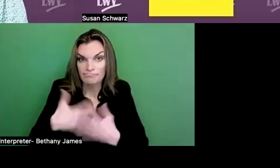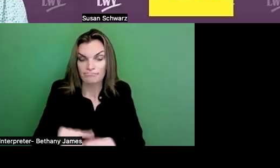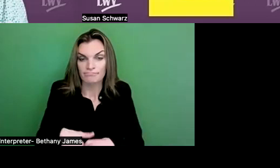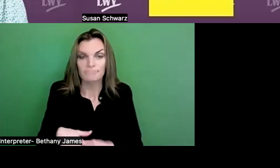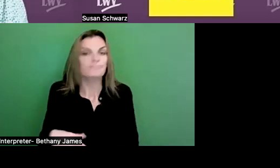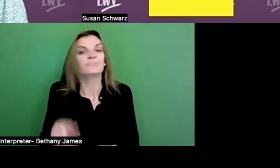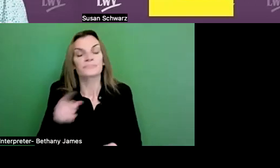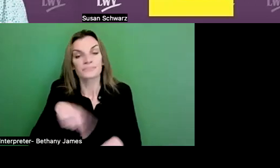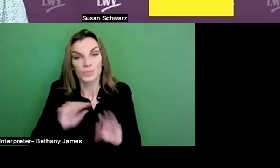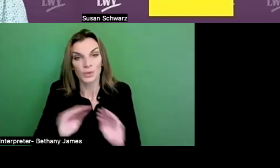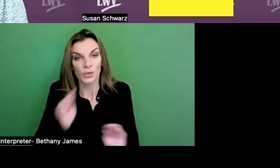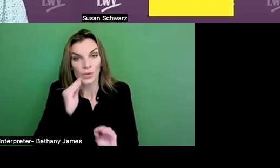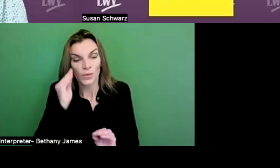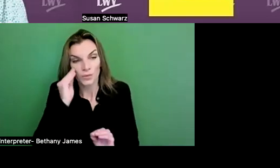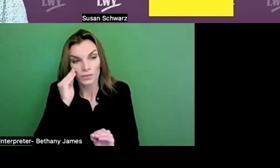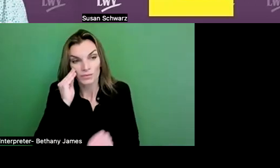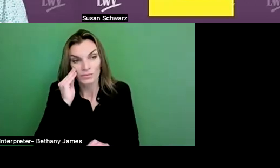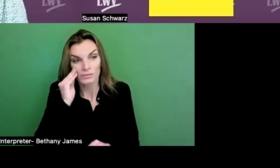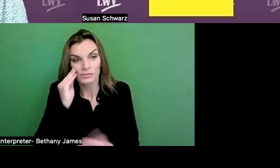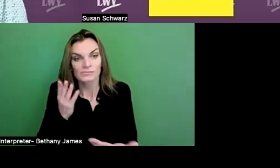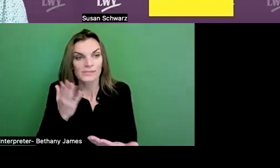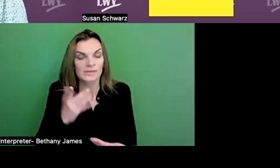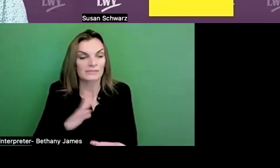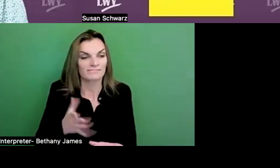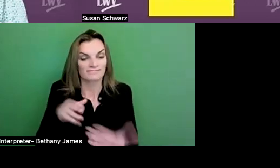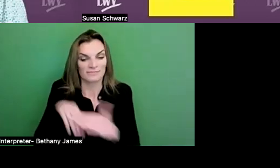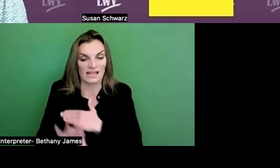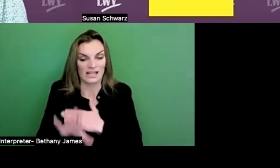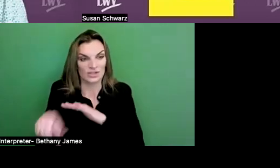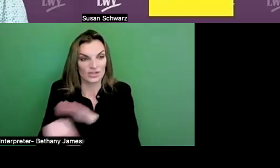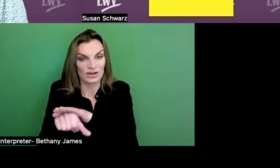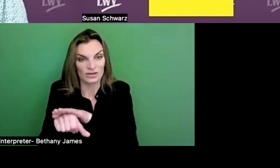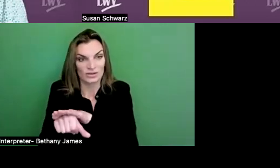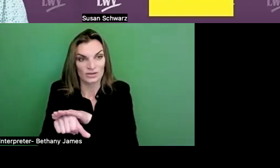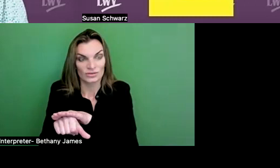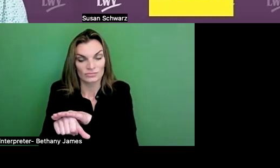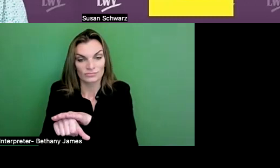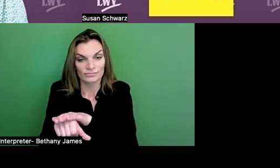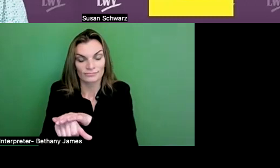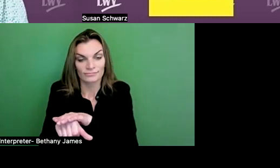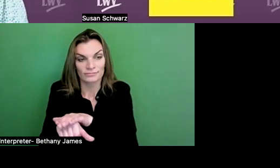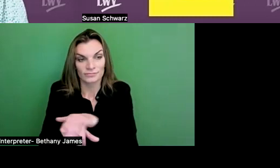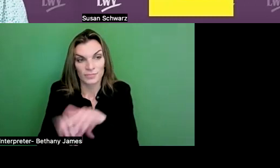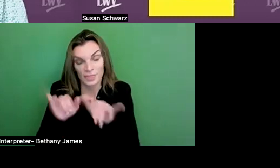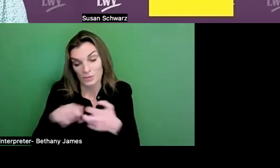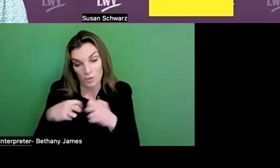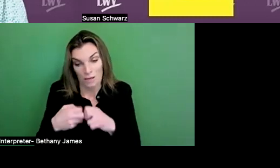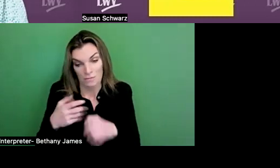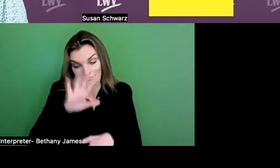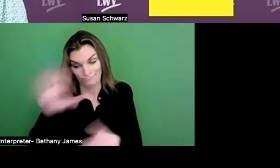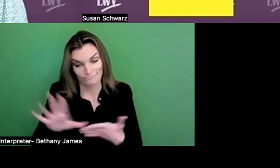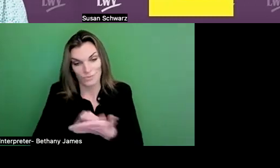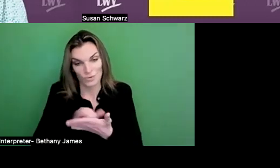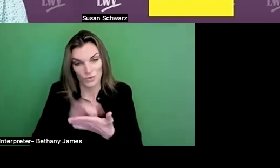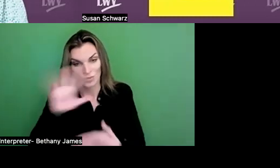Homeless people who don't want to go into a shelter are a serious problem for the whole state,